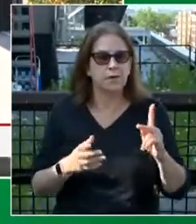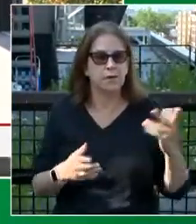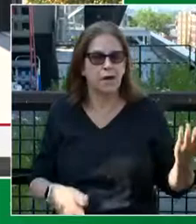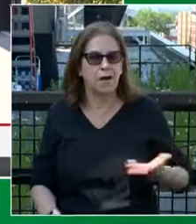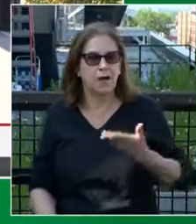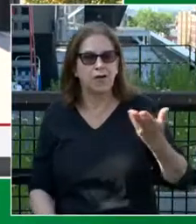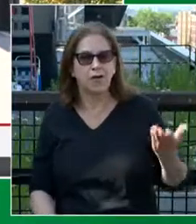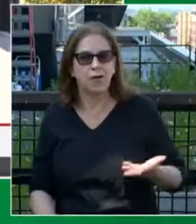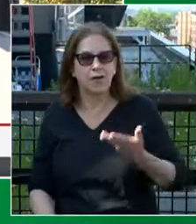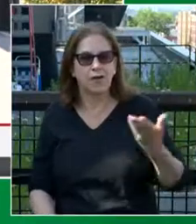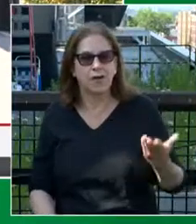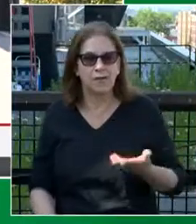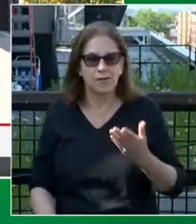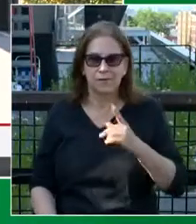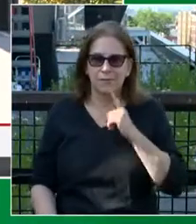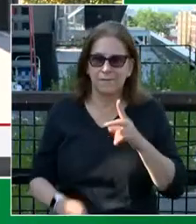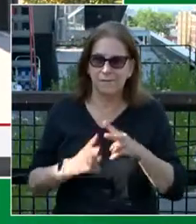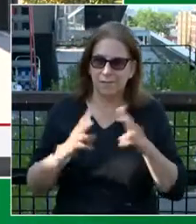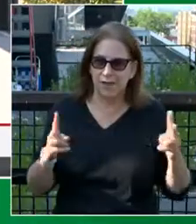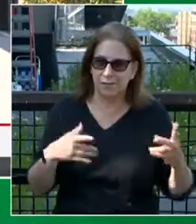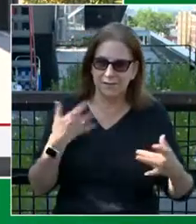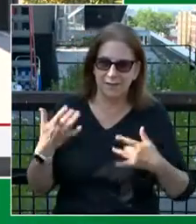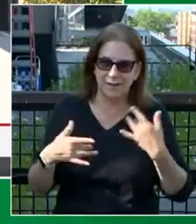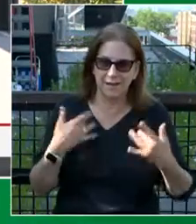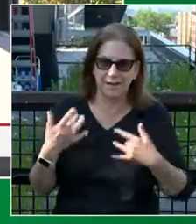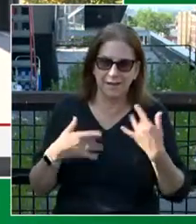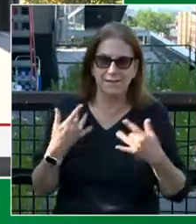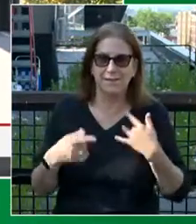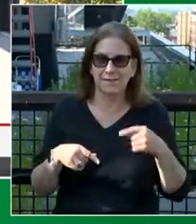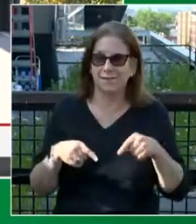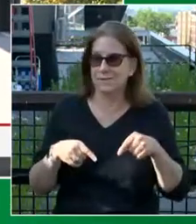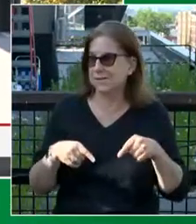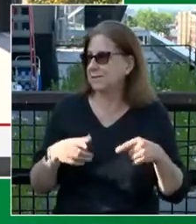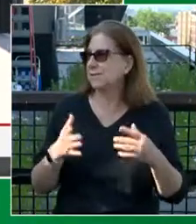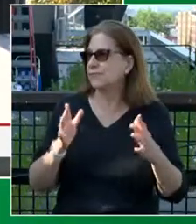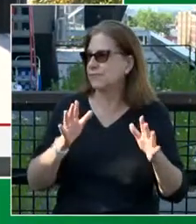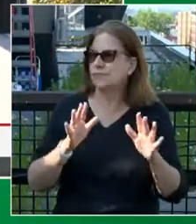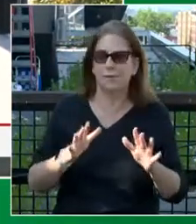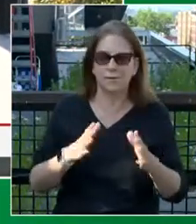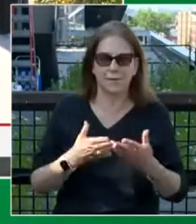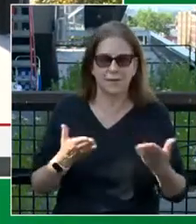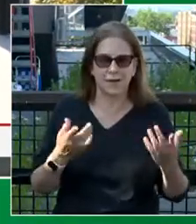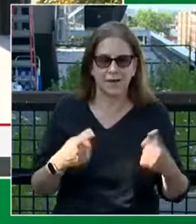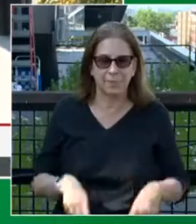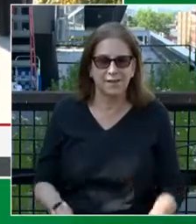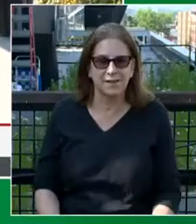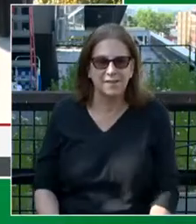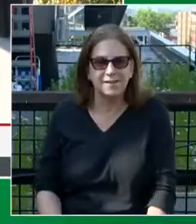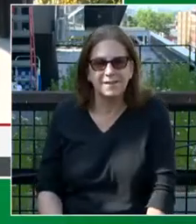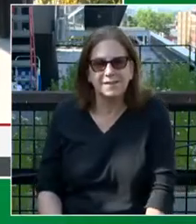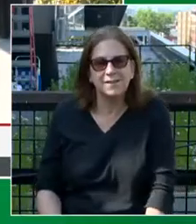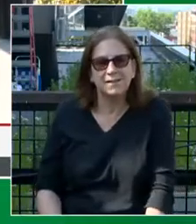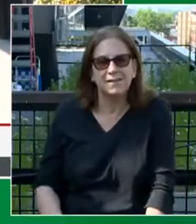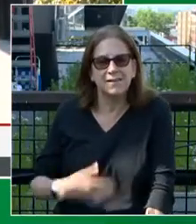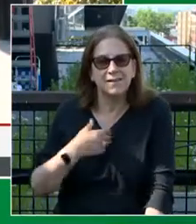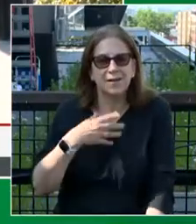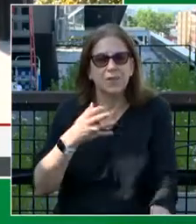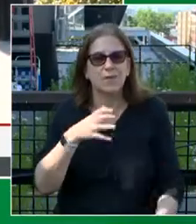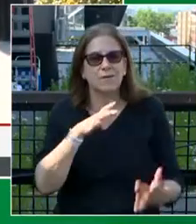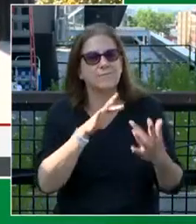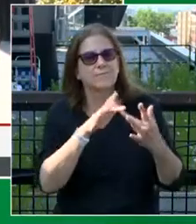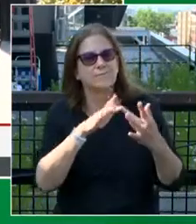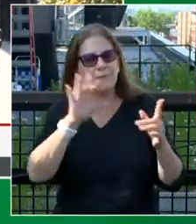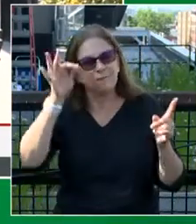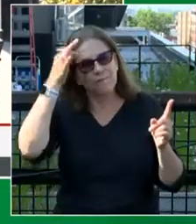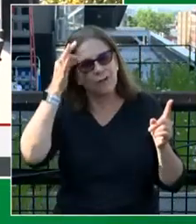take part in that work as well. And so we'll ask you to reach out to the Federal City Council for that. But then also, they've created a Return